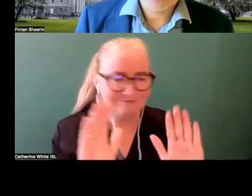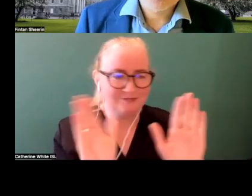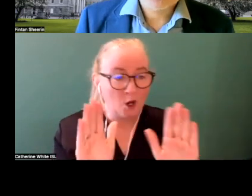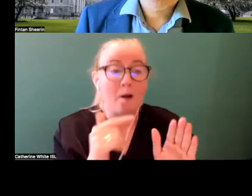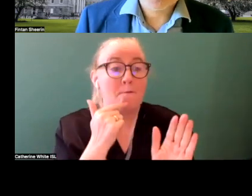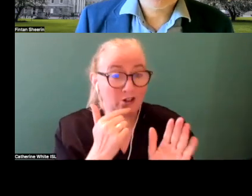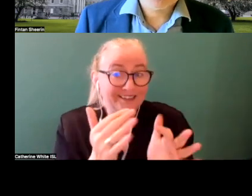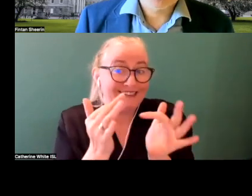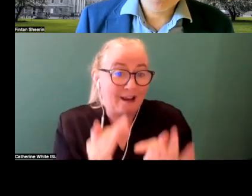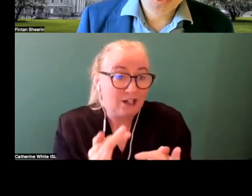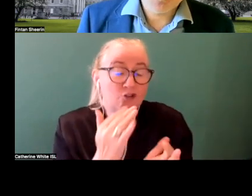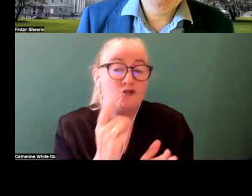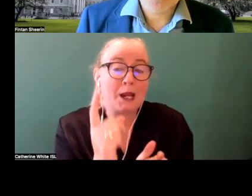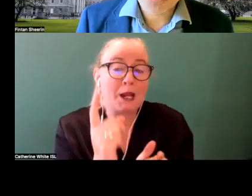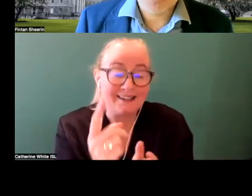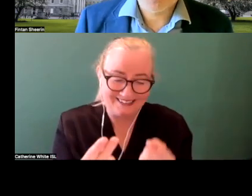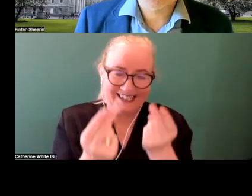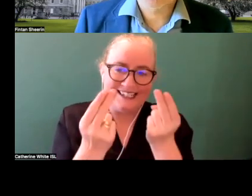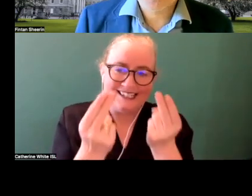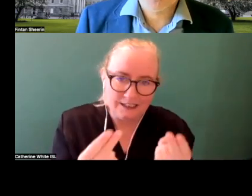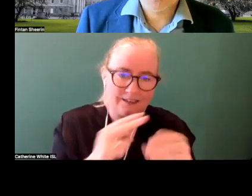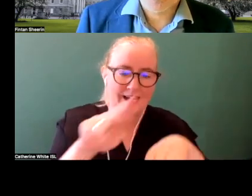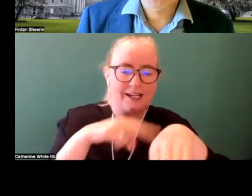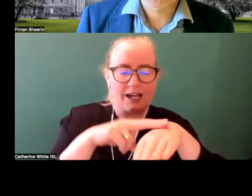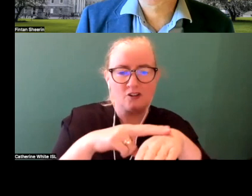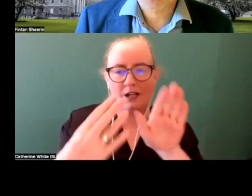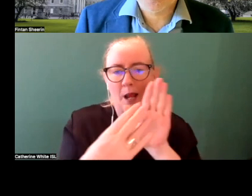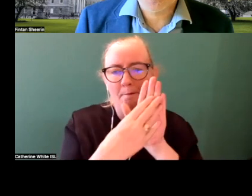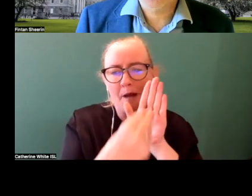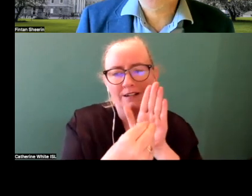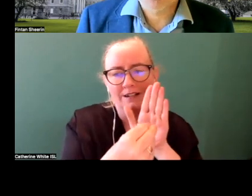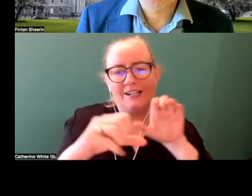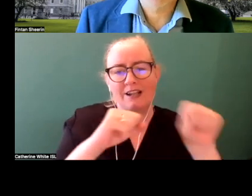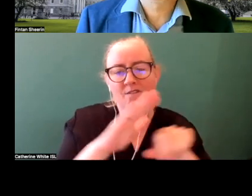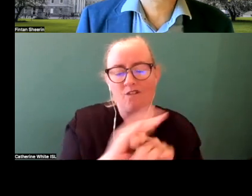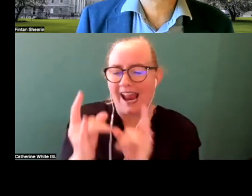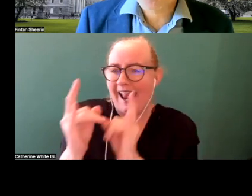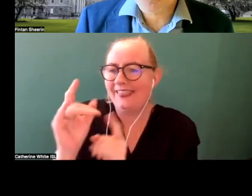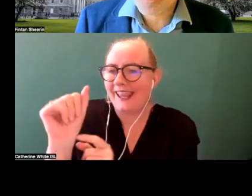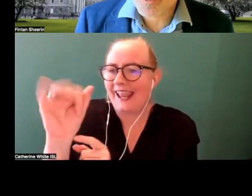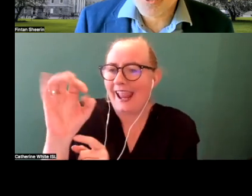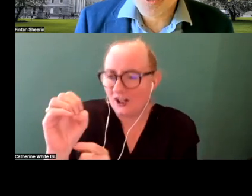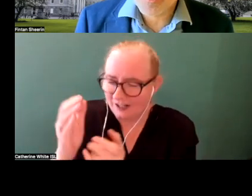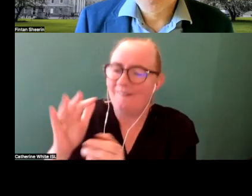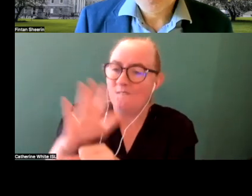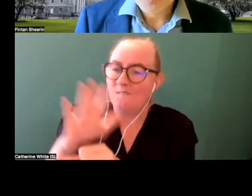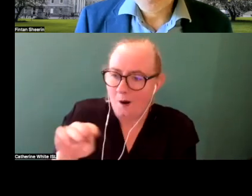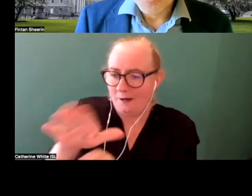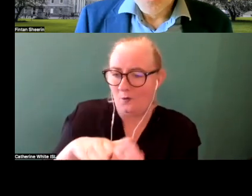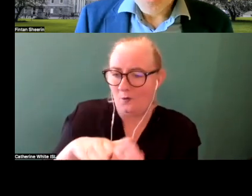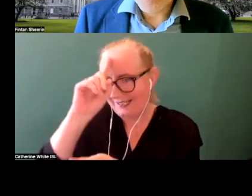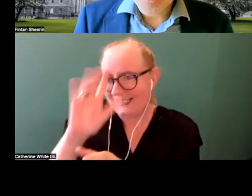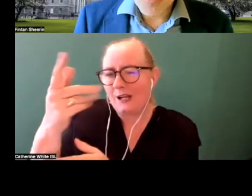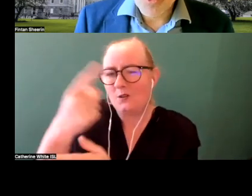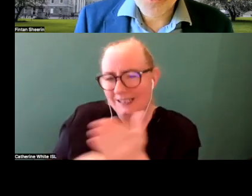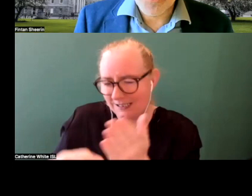recommend that there needs to be a national model of service for healthy aging amongst people with intellectual disabilities.